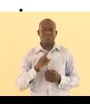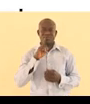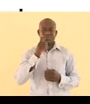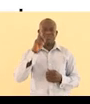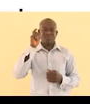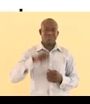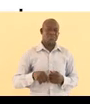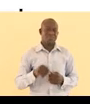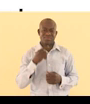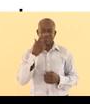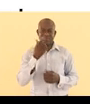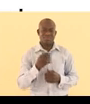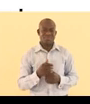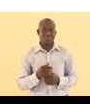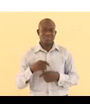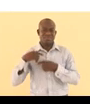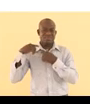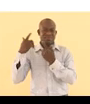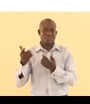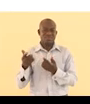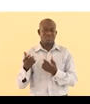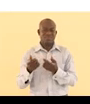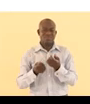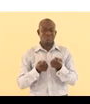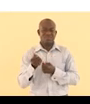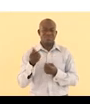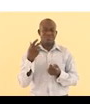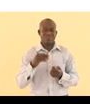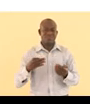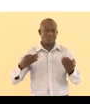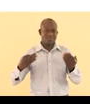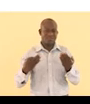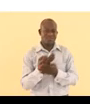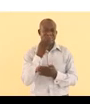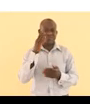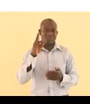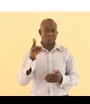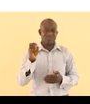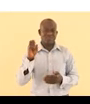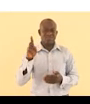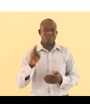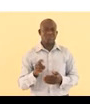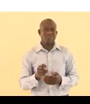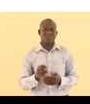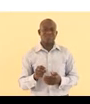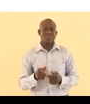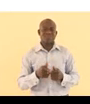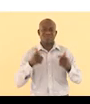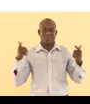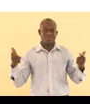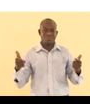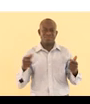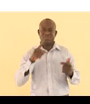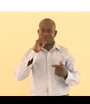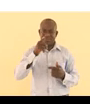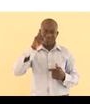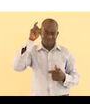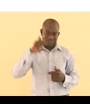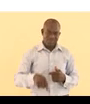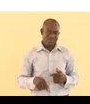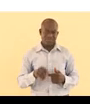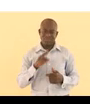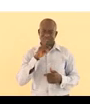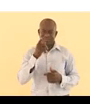quo, truth must be told. Since the reign of falsehood is as perennial as the grass, truth must be